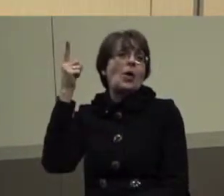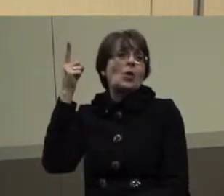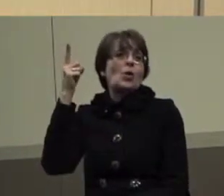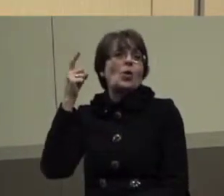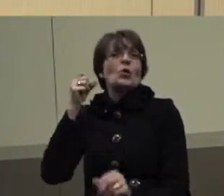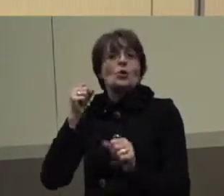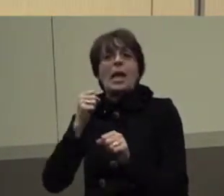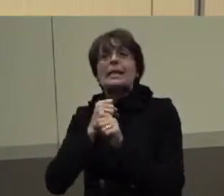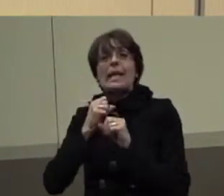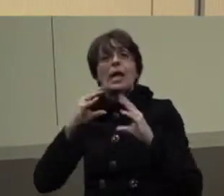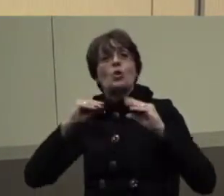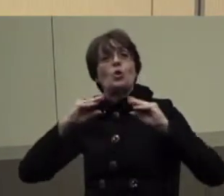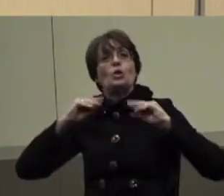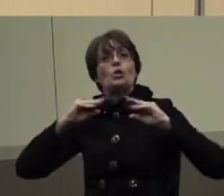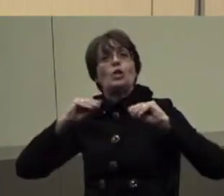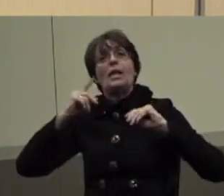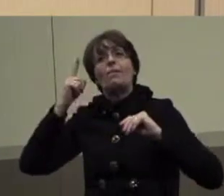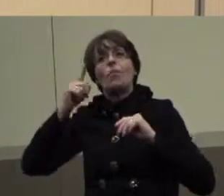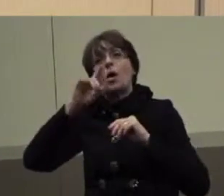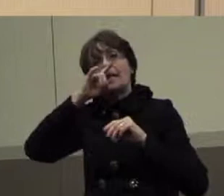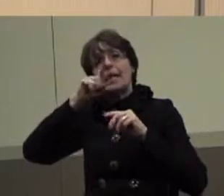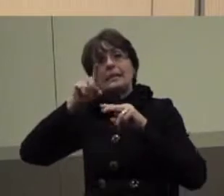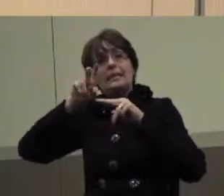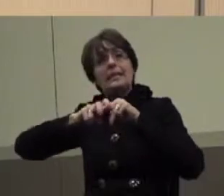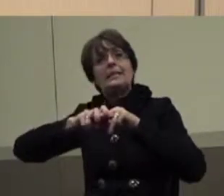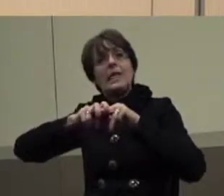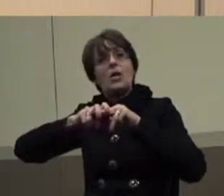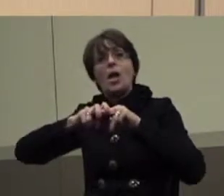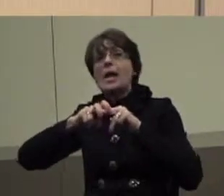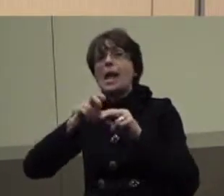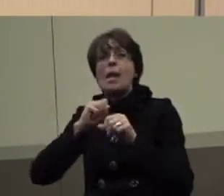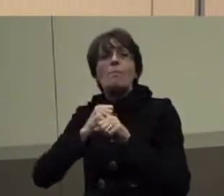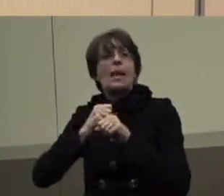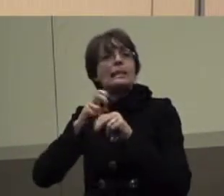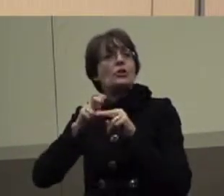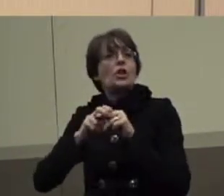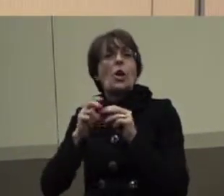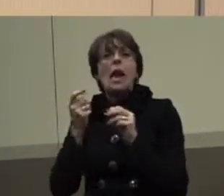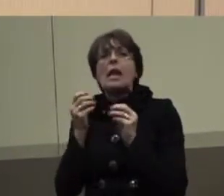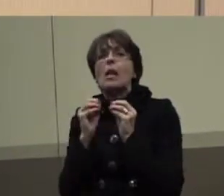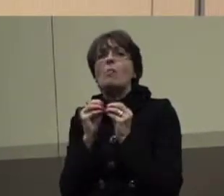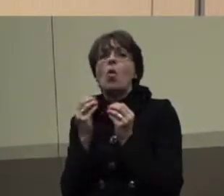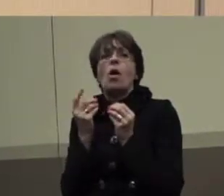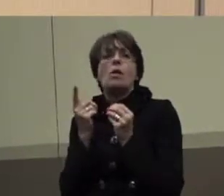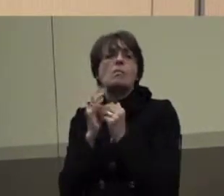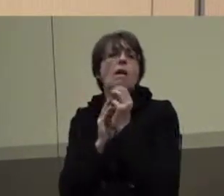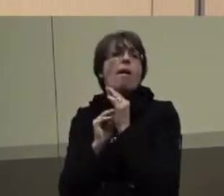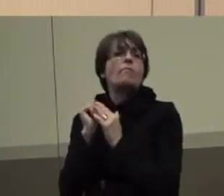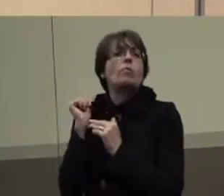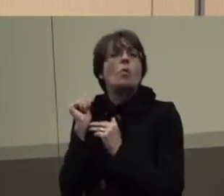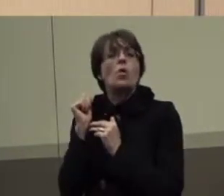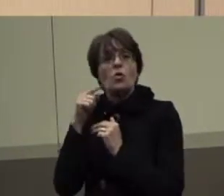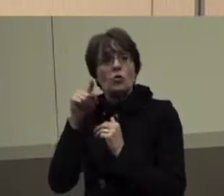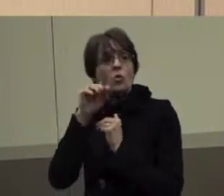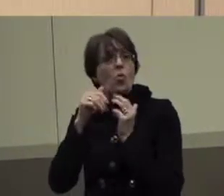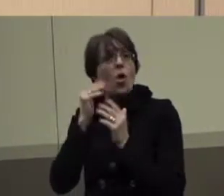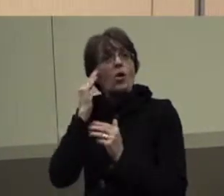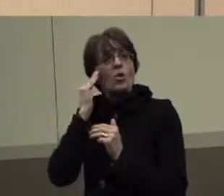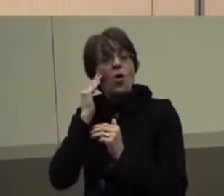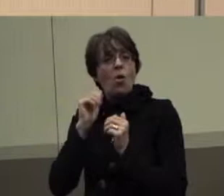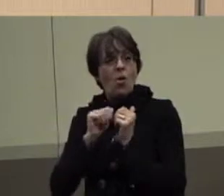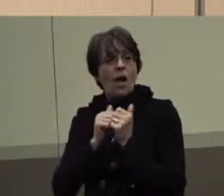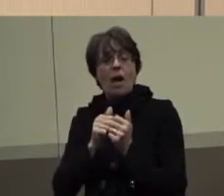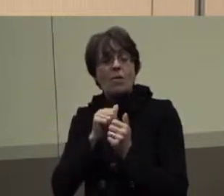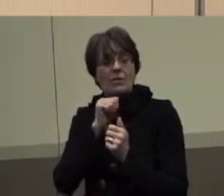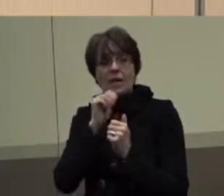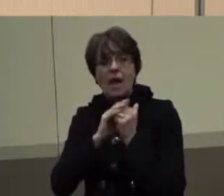you can get a cushion for kids to sit on, and it just makes that chair a little bit more comfortable. You all know how uncomfortable